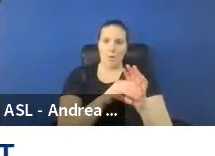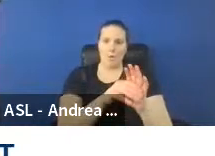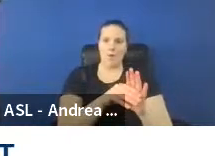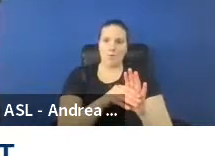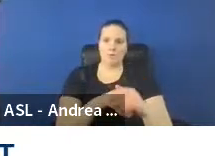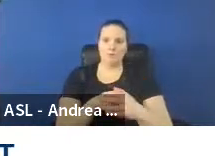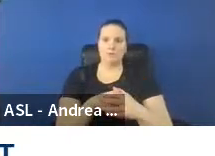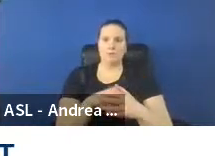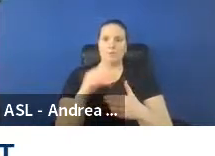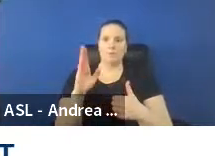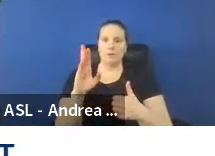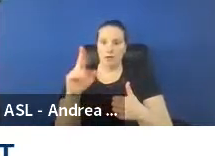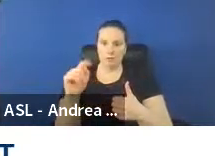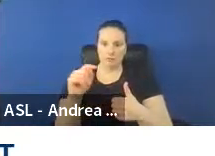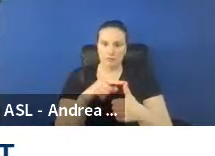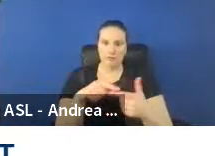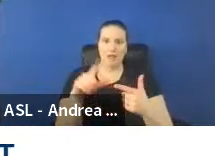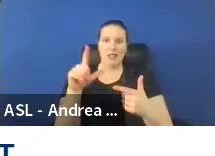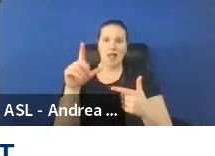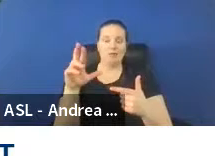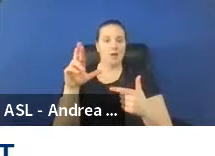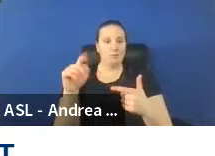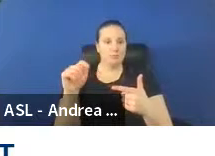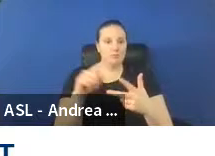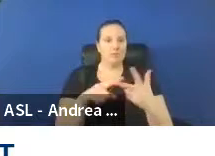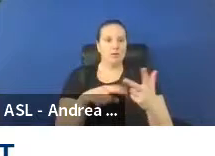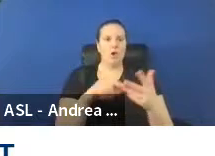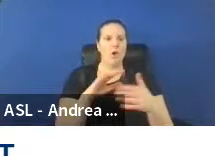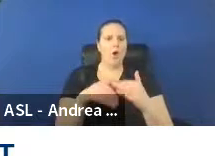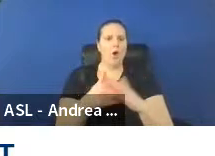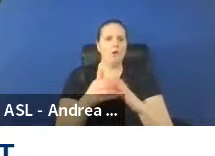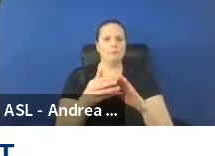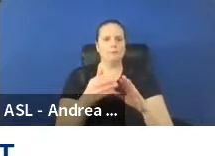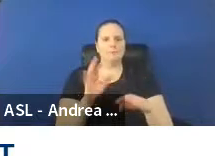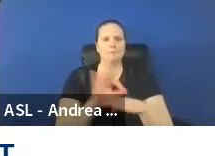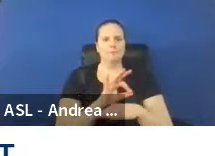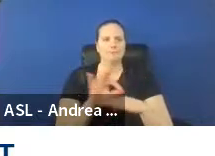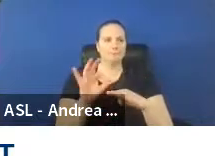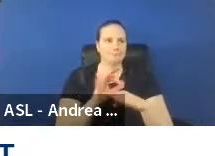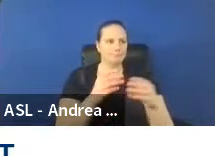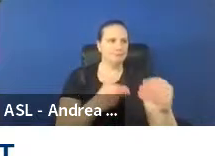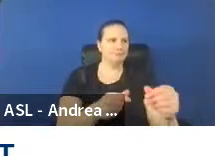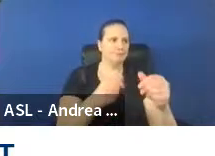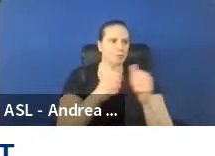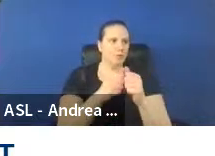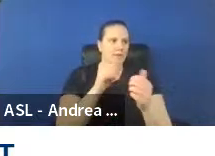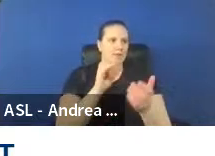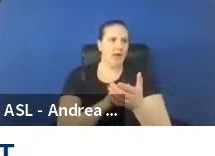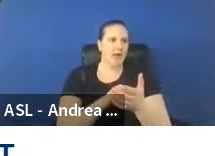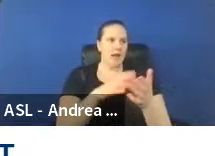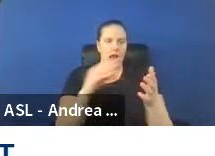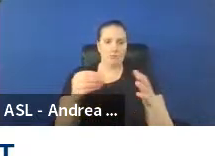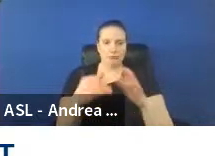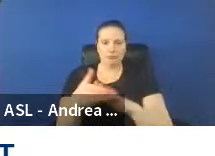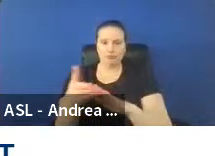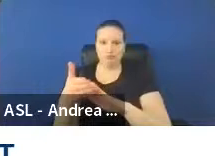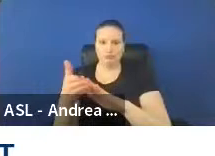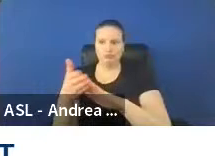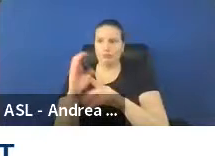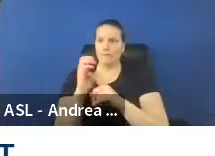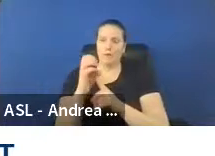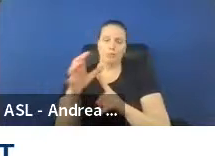rail, BRT, and express bus, function efficiently within the full transit network and respective operating environments.